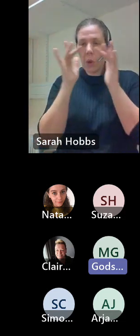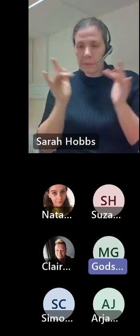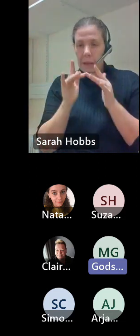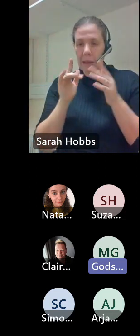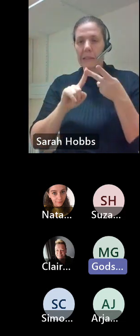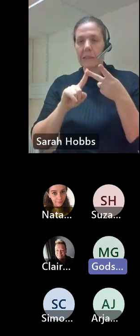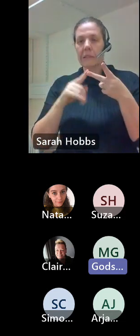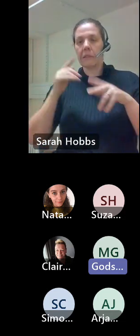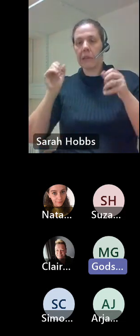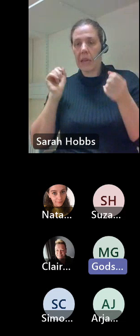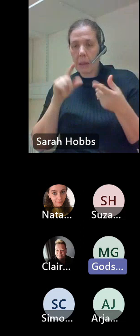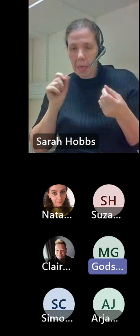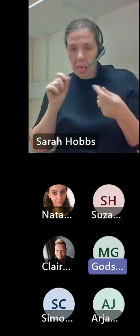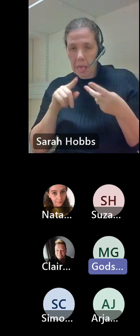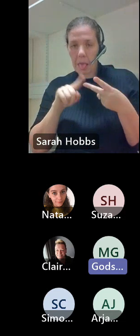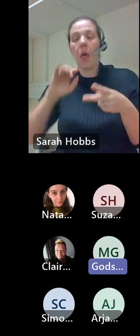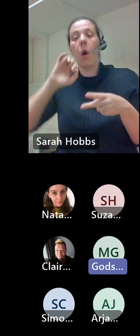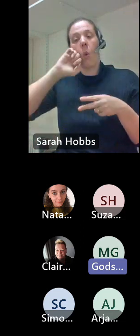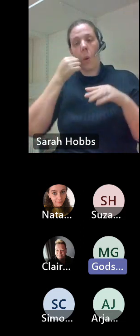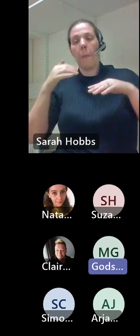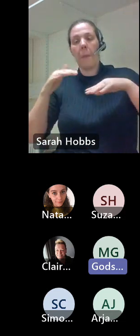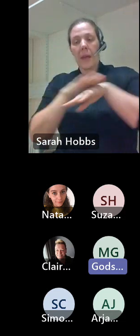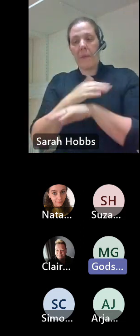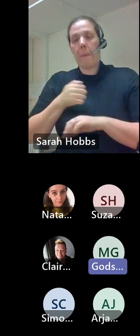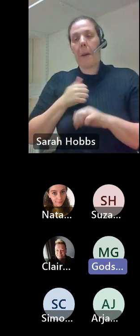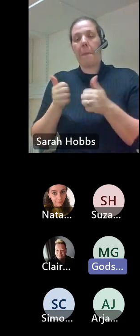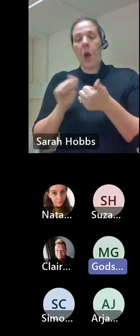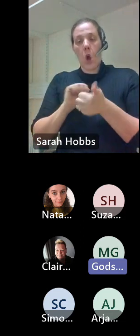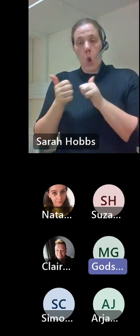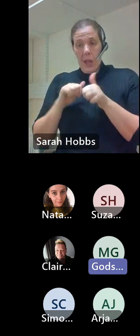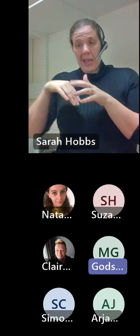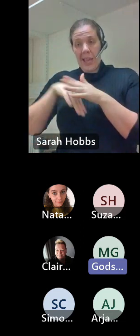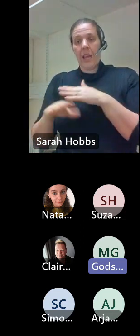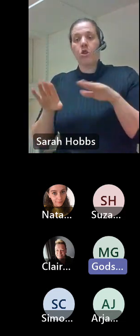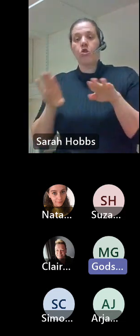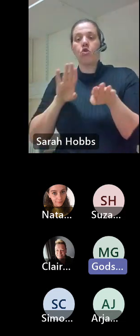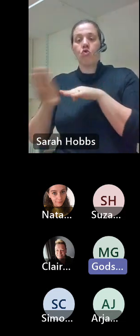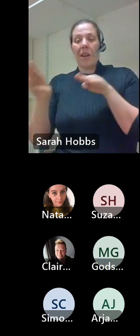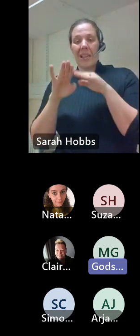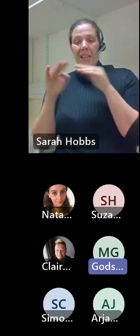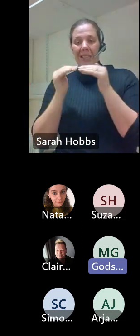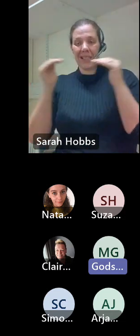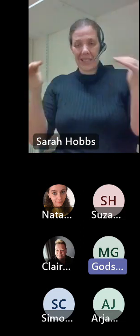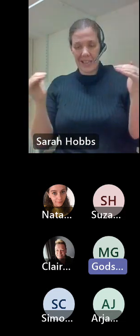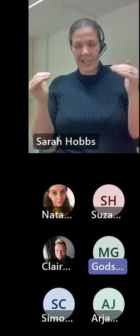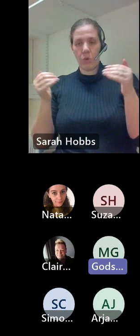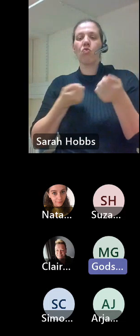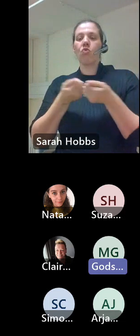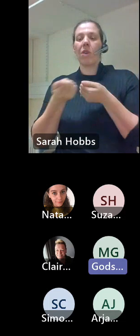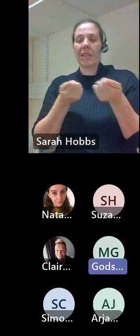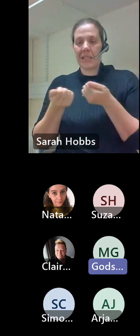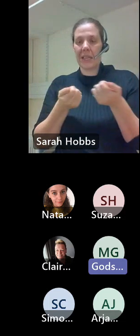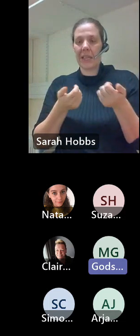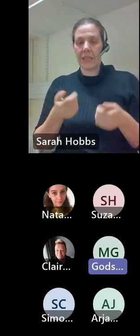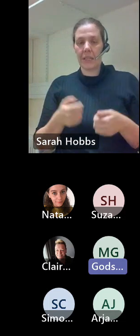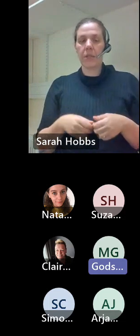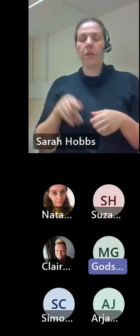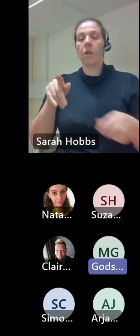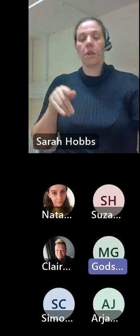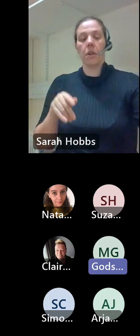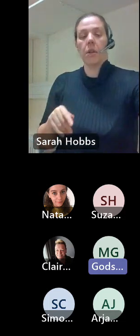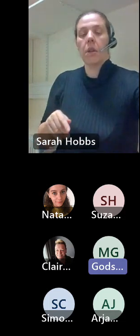Now, that's going to be covered later on by my colleagues in the trading standards department. But suffice it to say, there is a lot